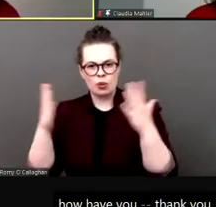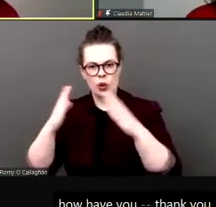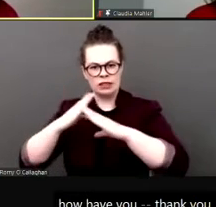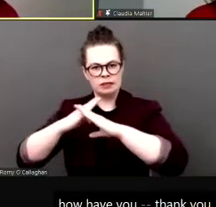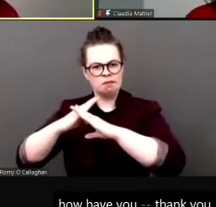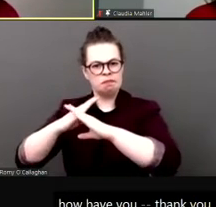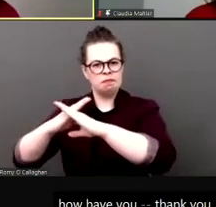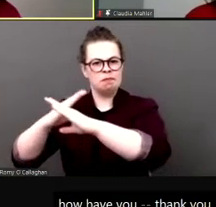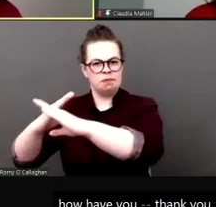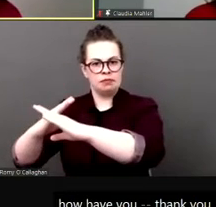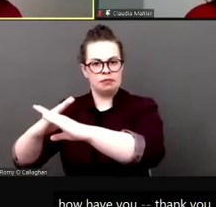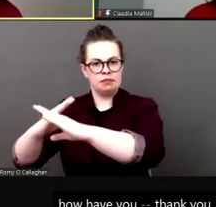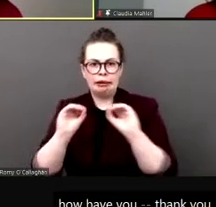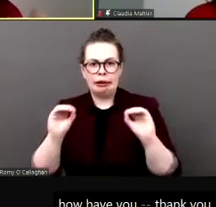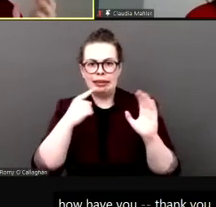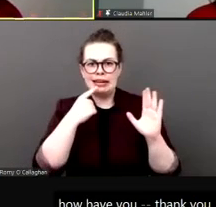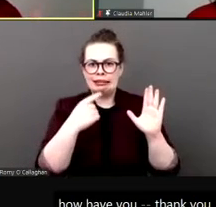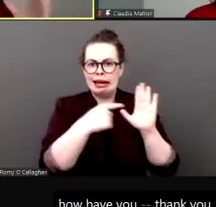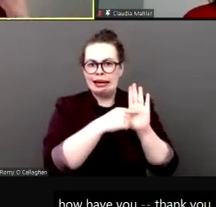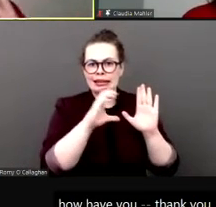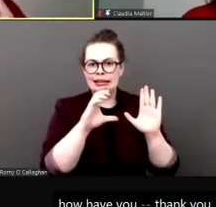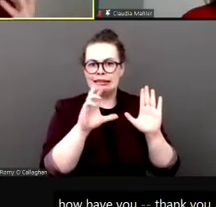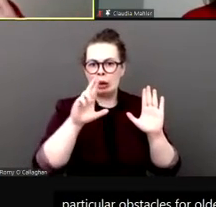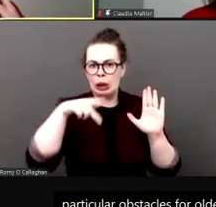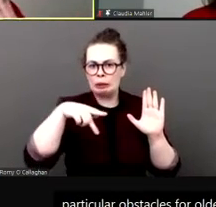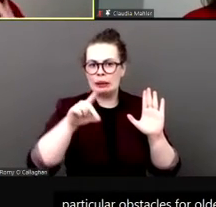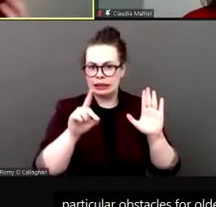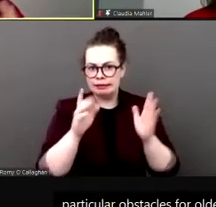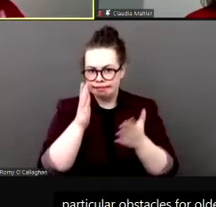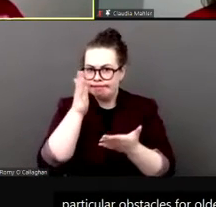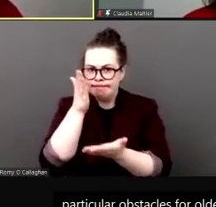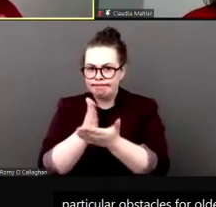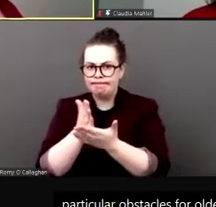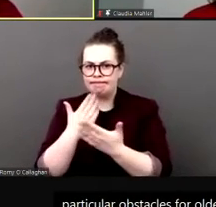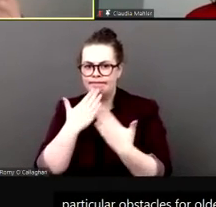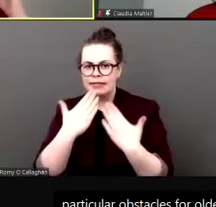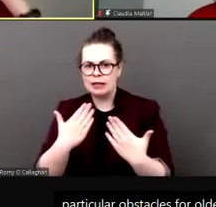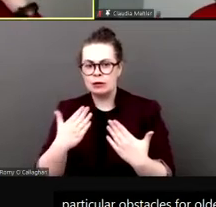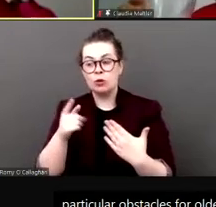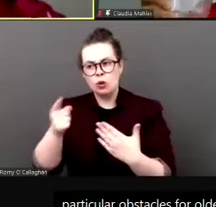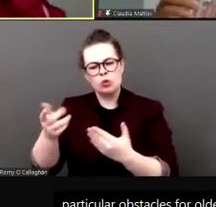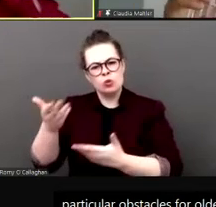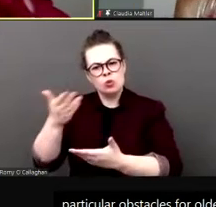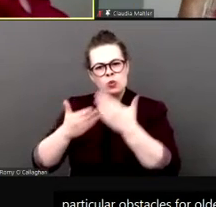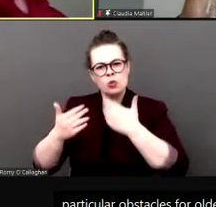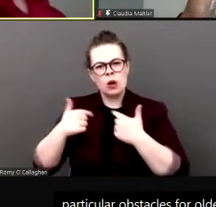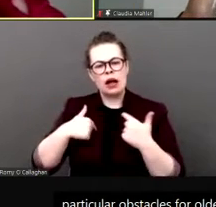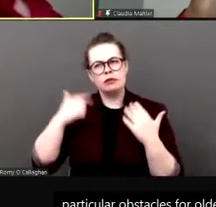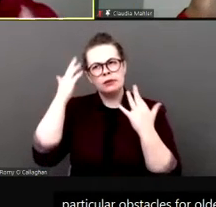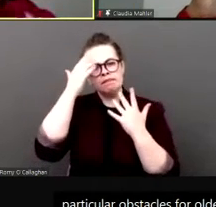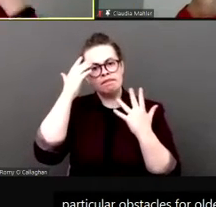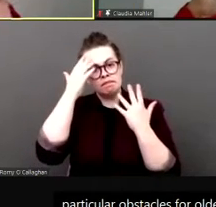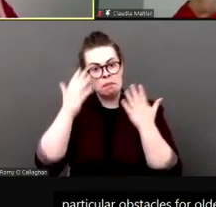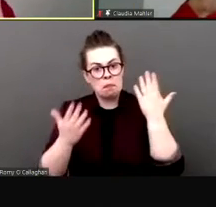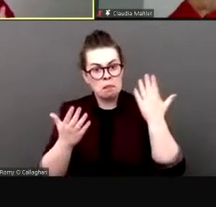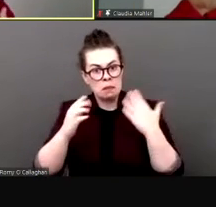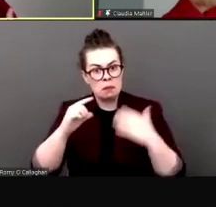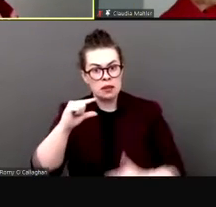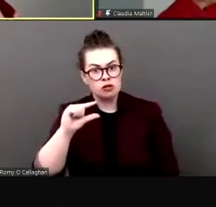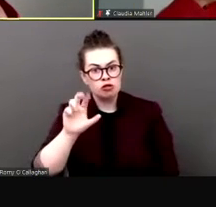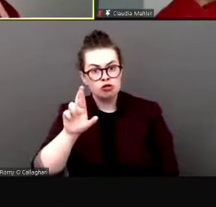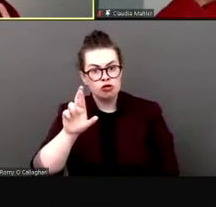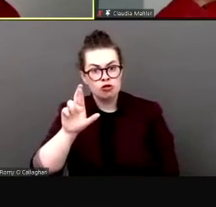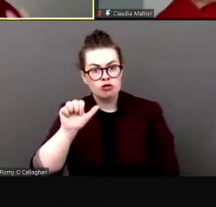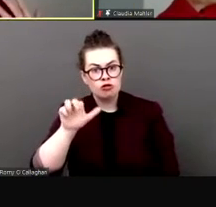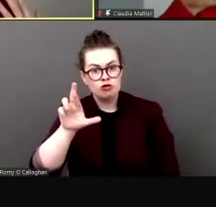by the CRPD. But as I was speaking, I was thinking that perhaps Jared has something to add on that in terms of how you have